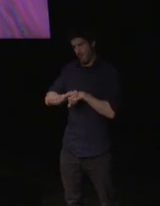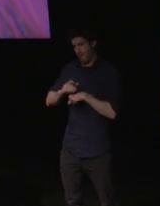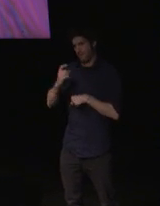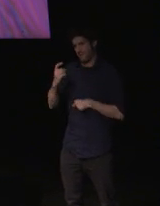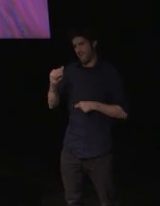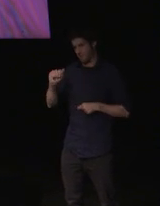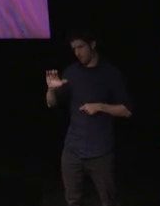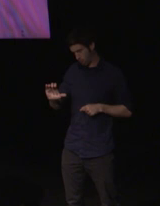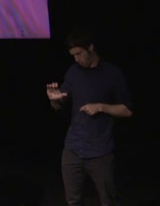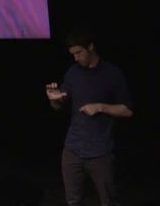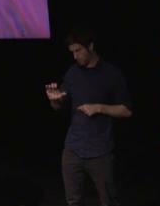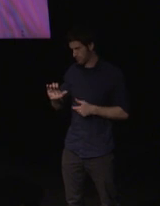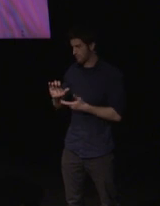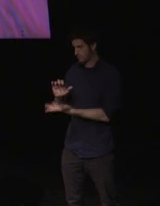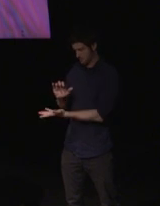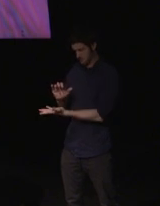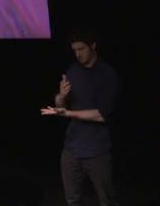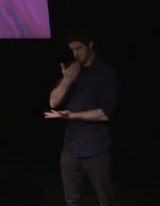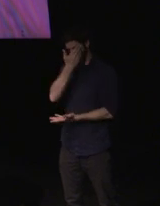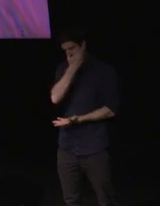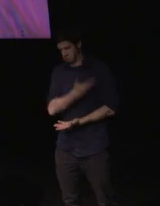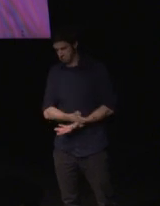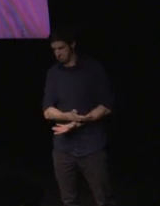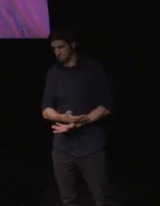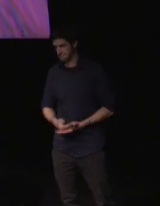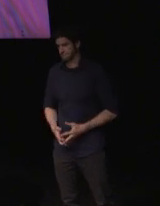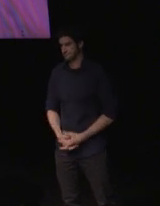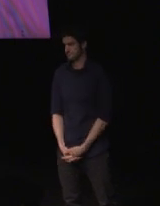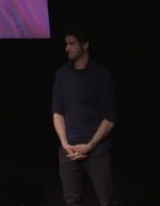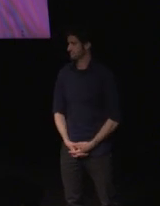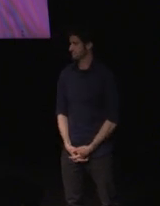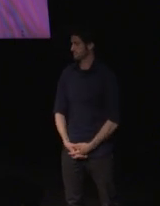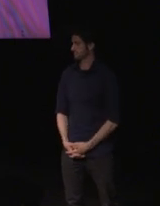need to take the time to publicly and enthusiastically thank them all.